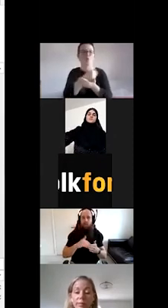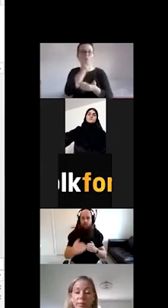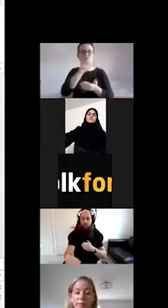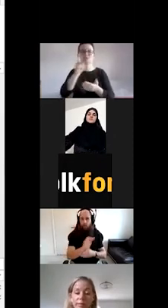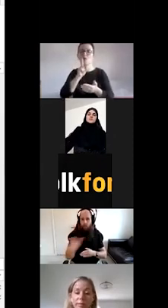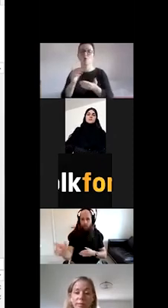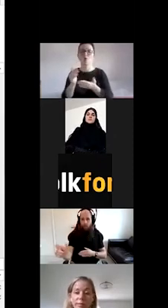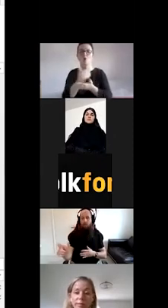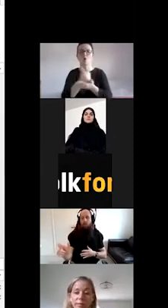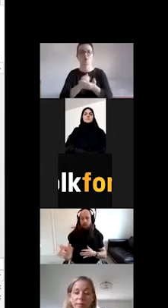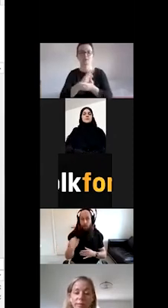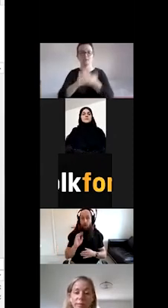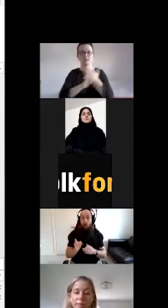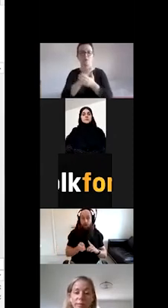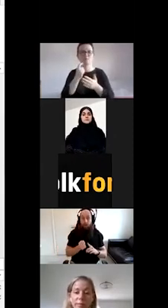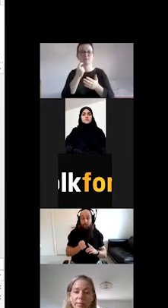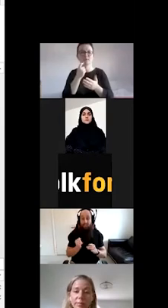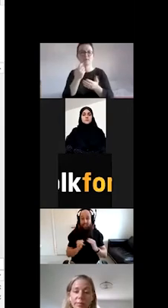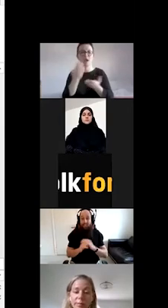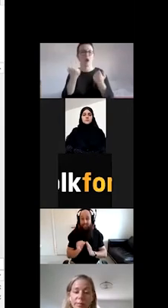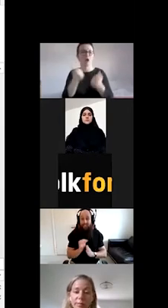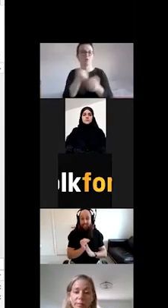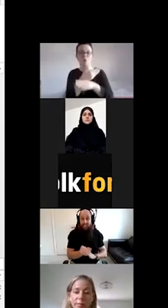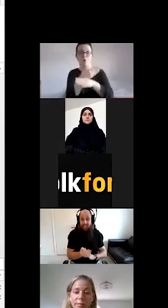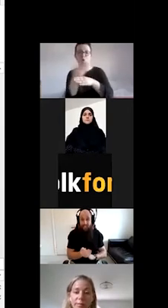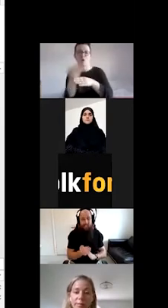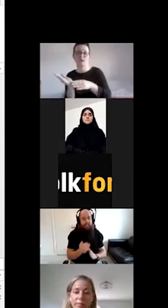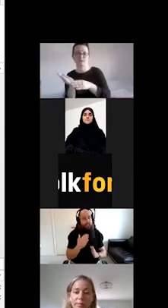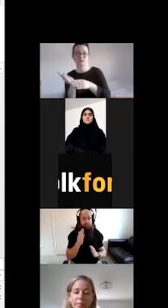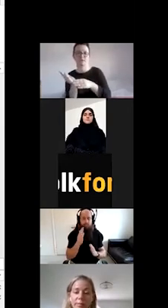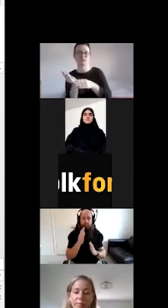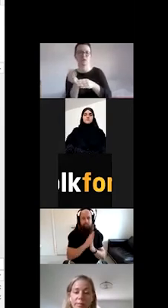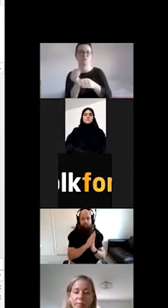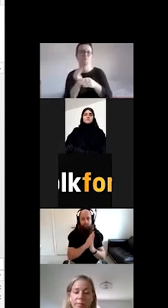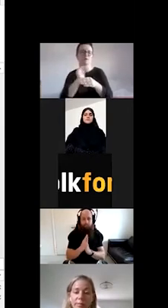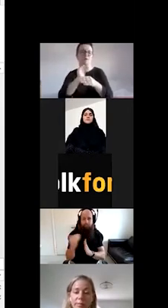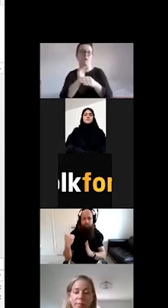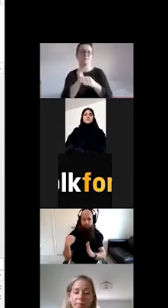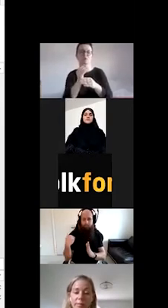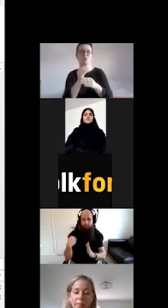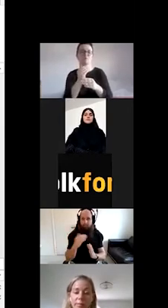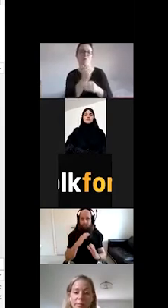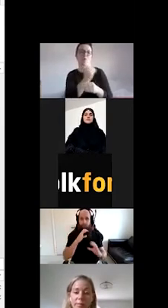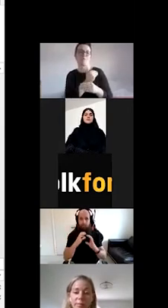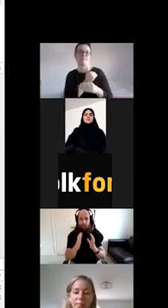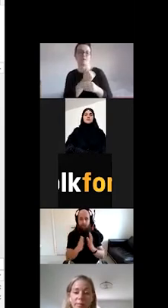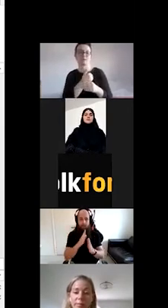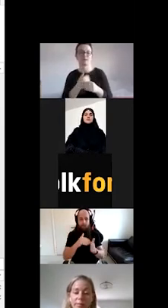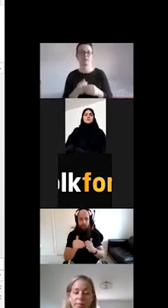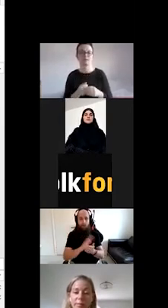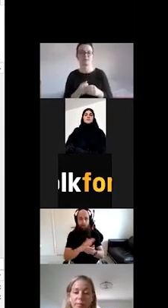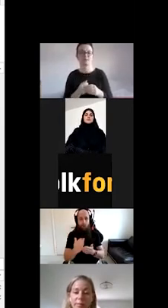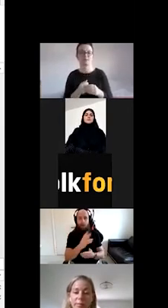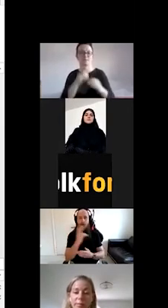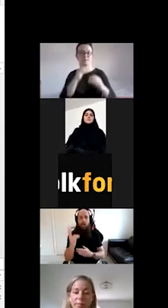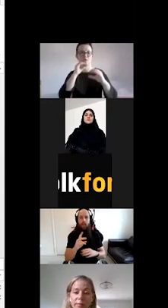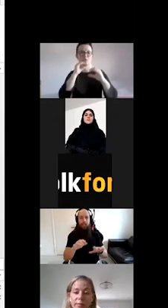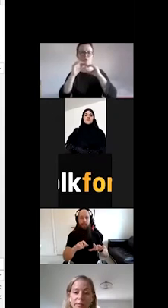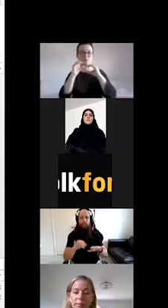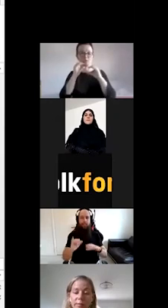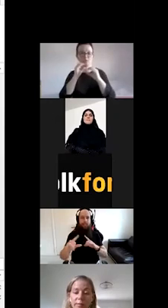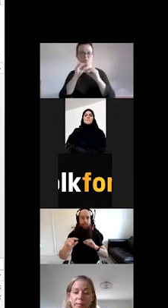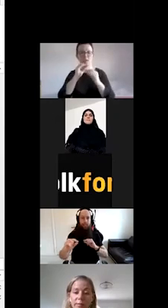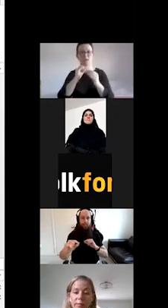late, please do let us know, either through communicating with the sign language interpreters, or please write your name in the